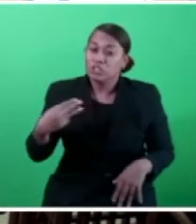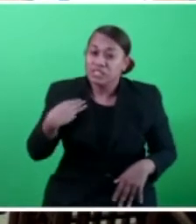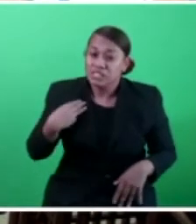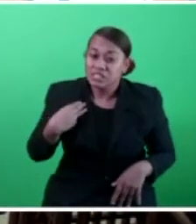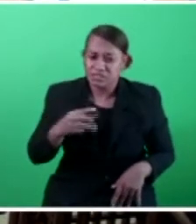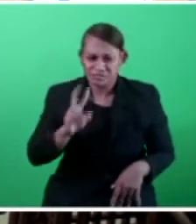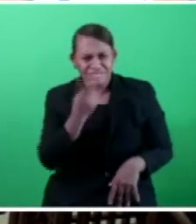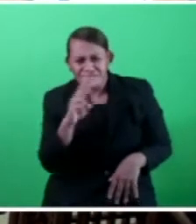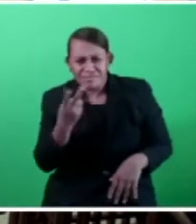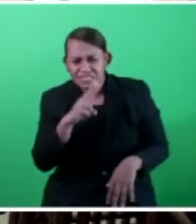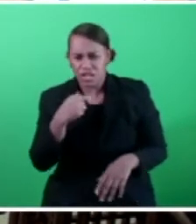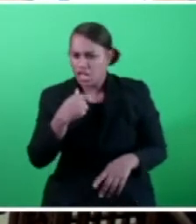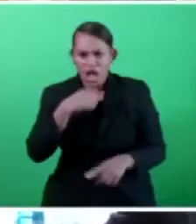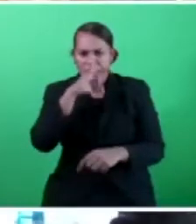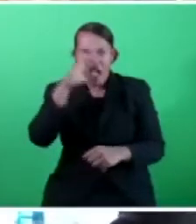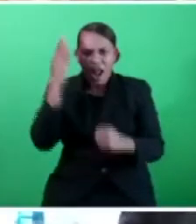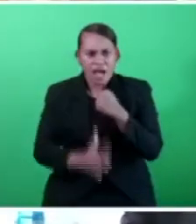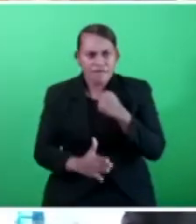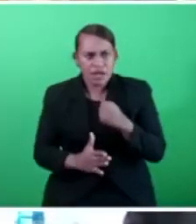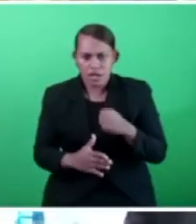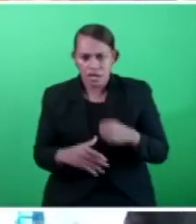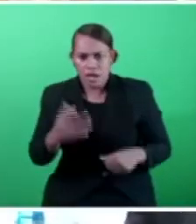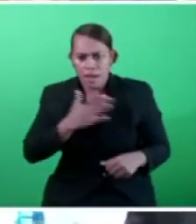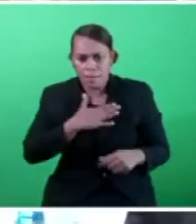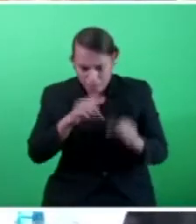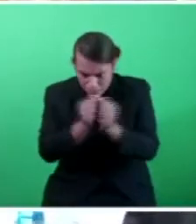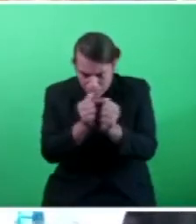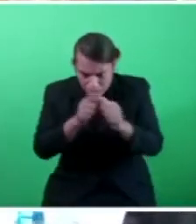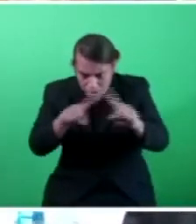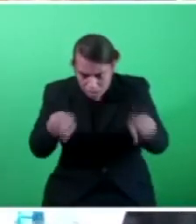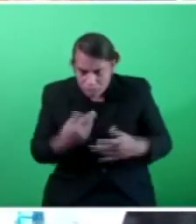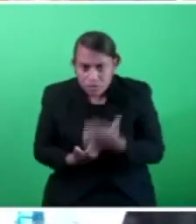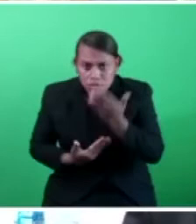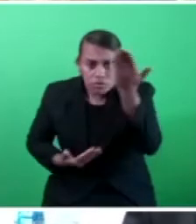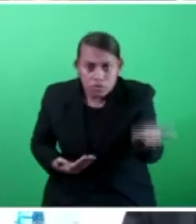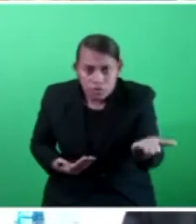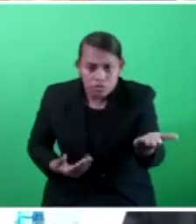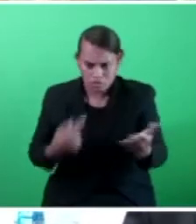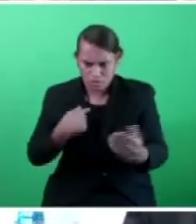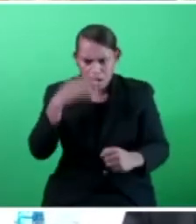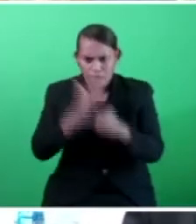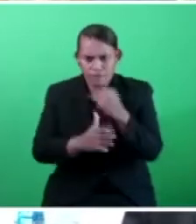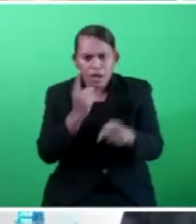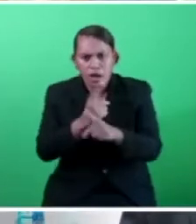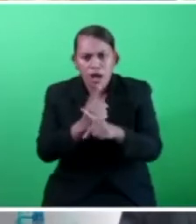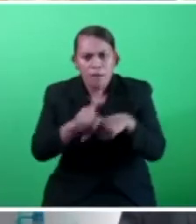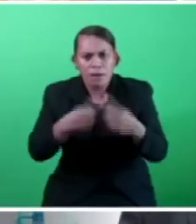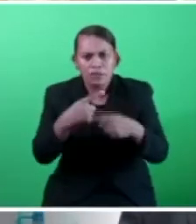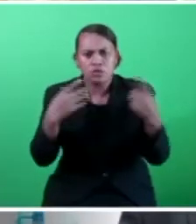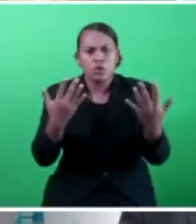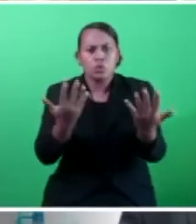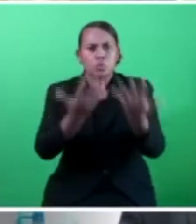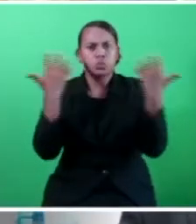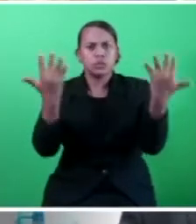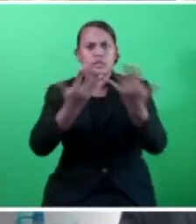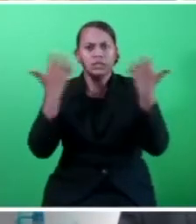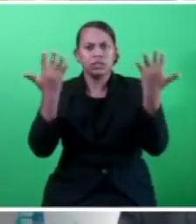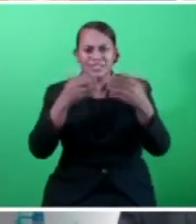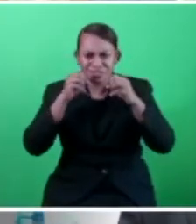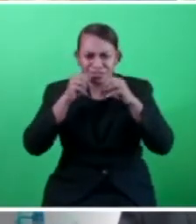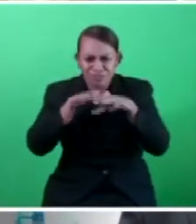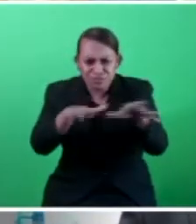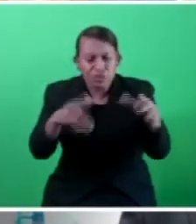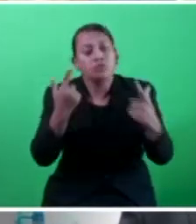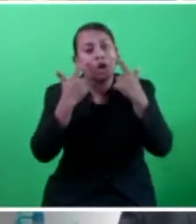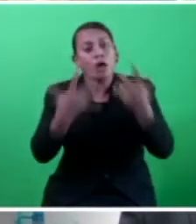in my petition on my page that I've ever mentioned the trade winds he's talking about. Please show that to me or in the House.